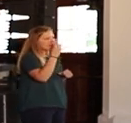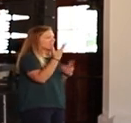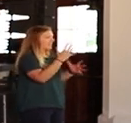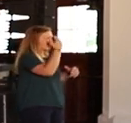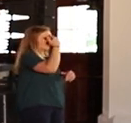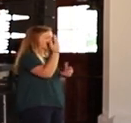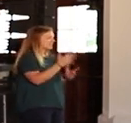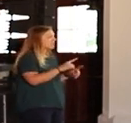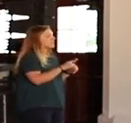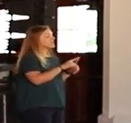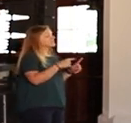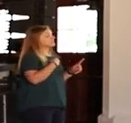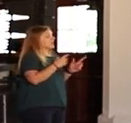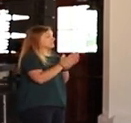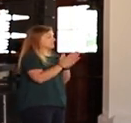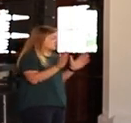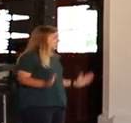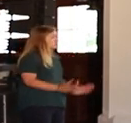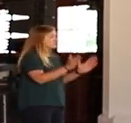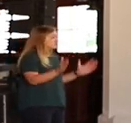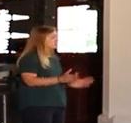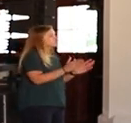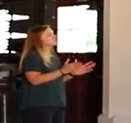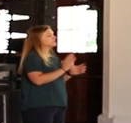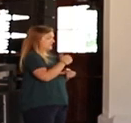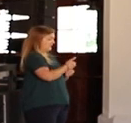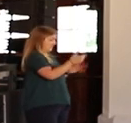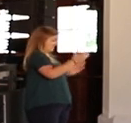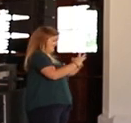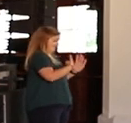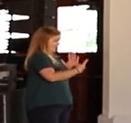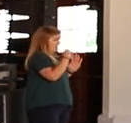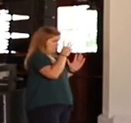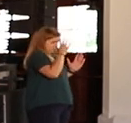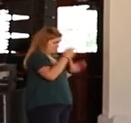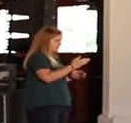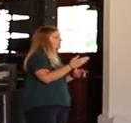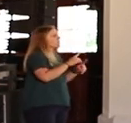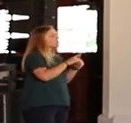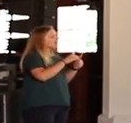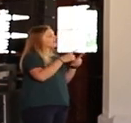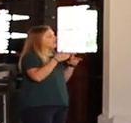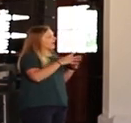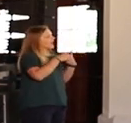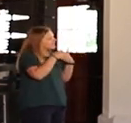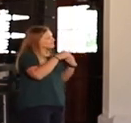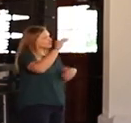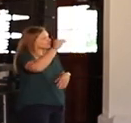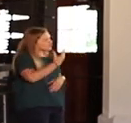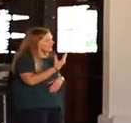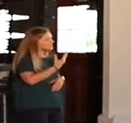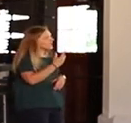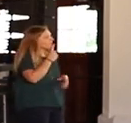already know. But what I urge you to do is plan times to concentrate and give yourself the grace and the space to do so